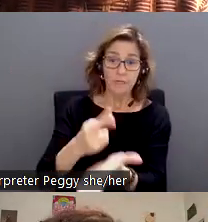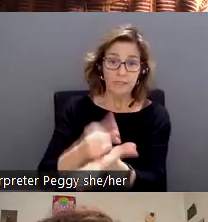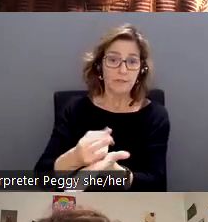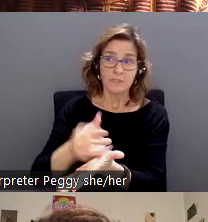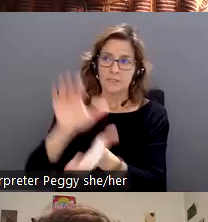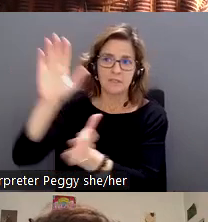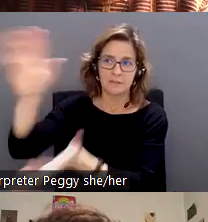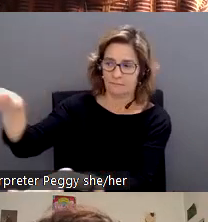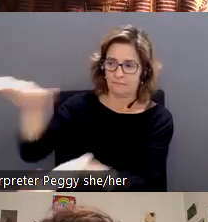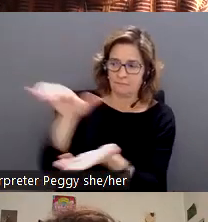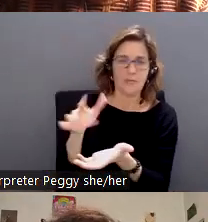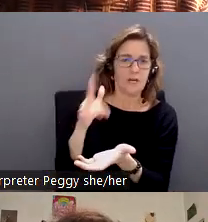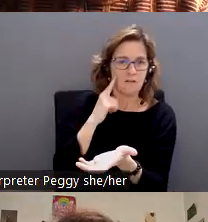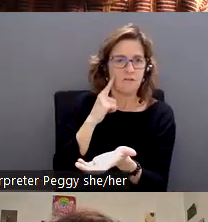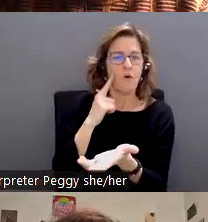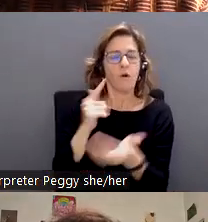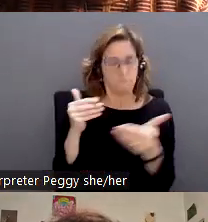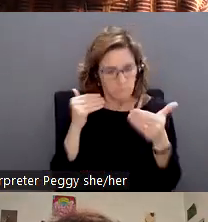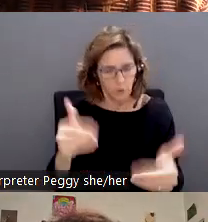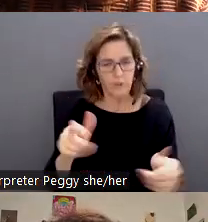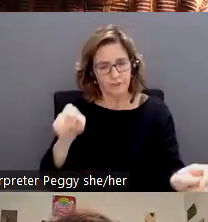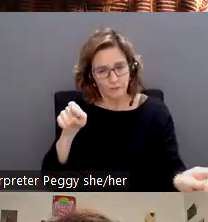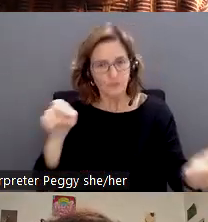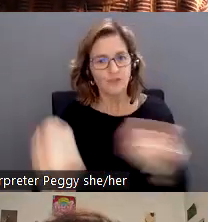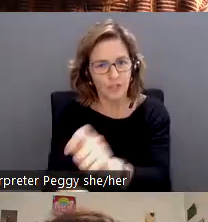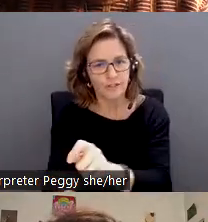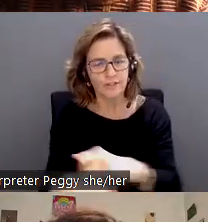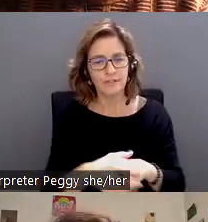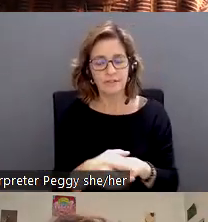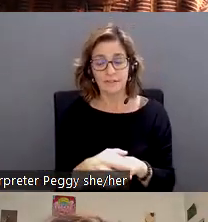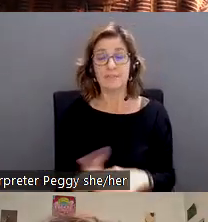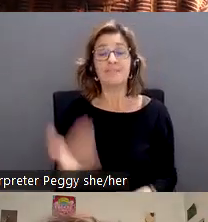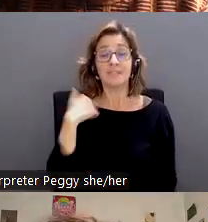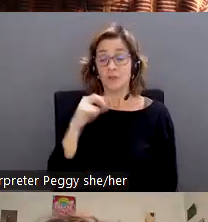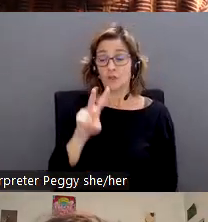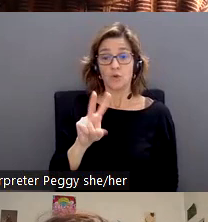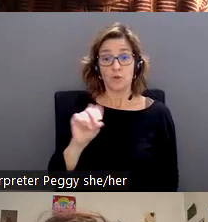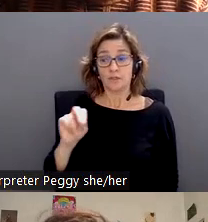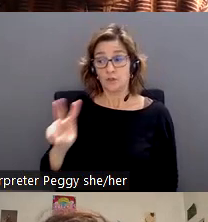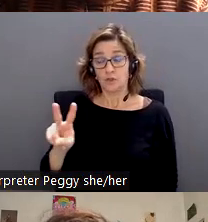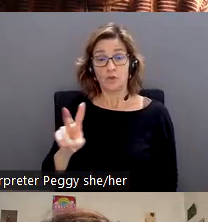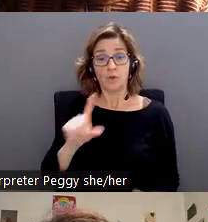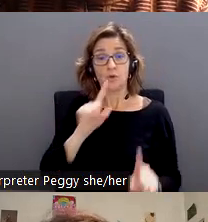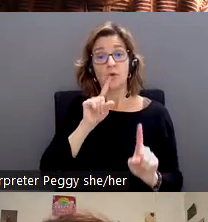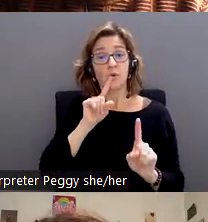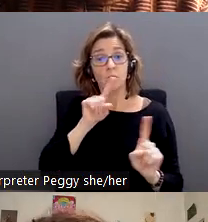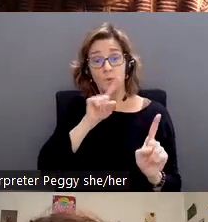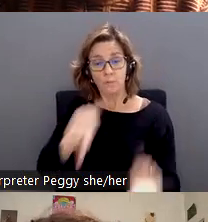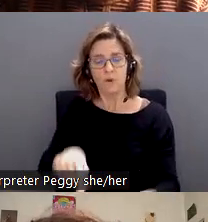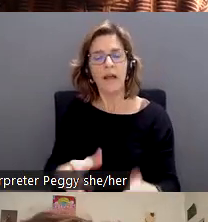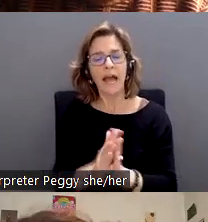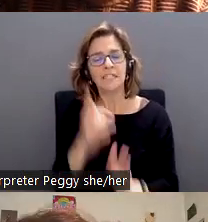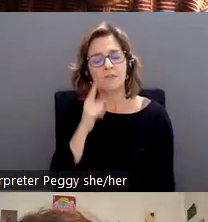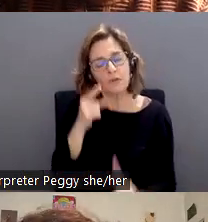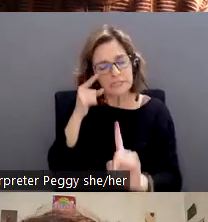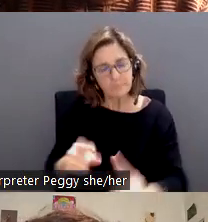out of the 2002 report, there was a request for a 2SLGBTQ specific